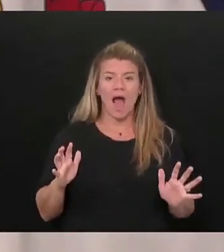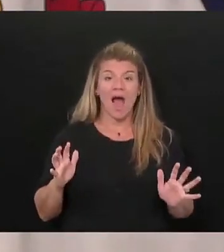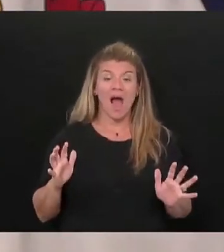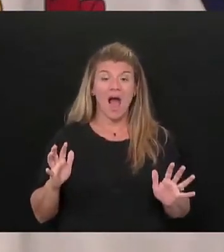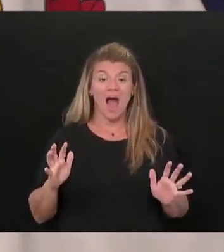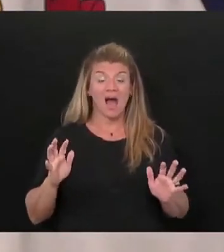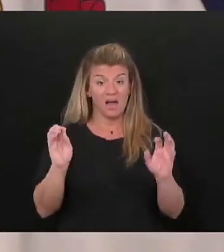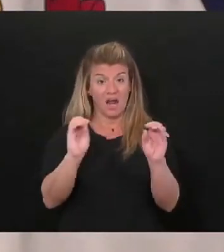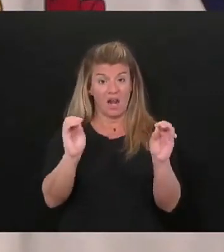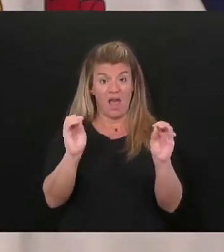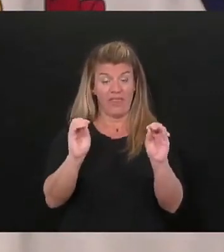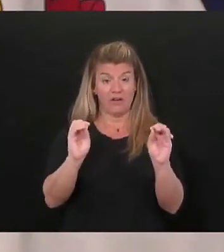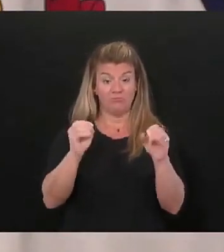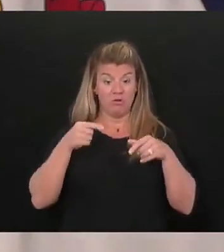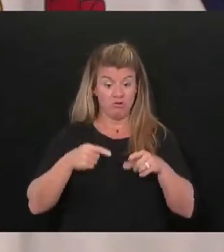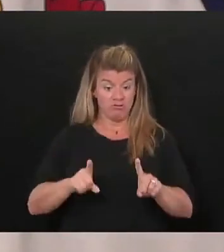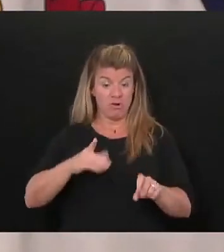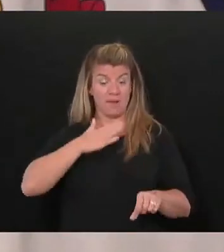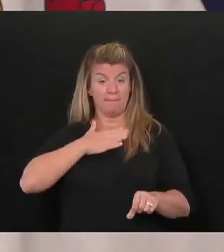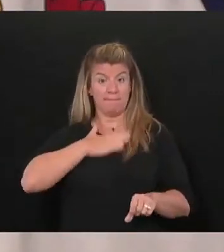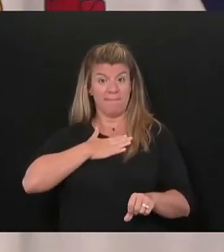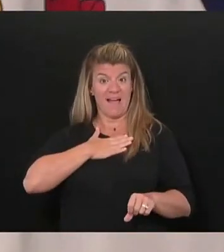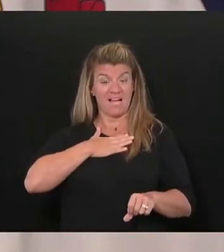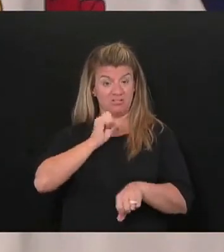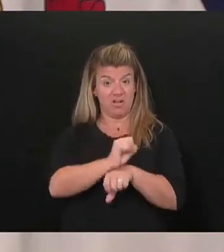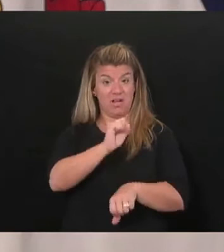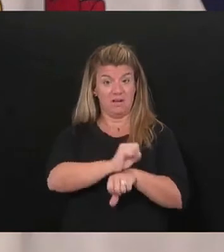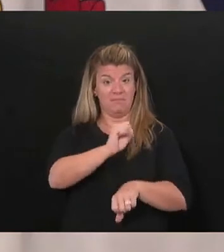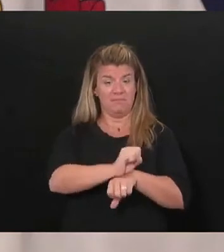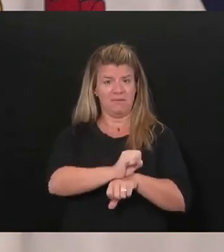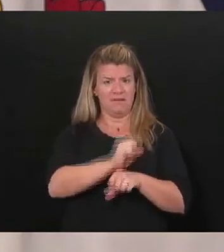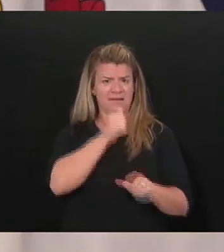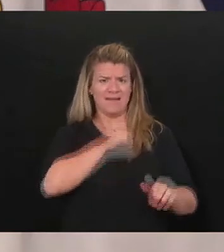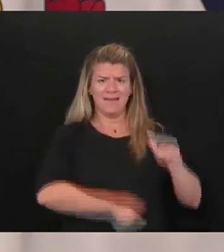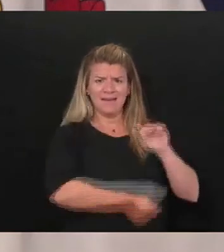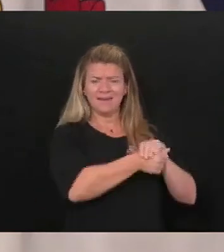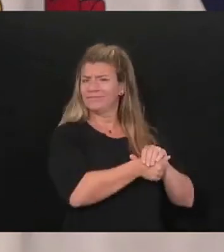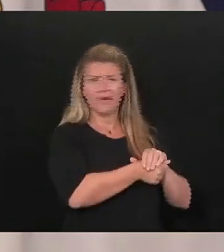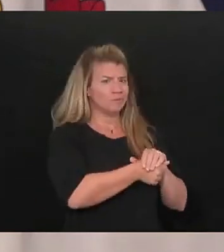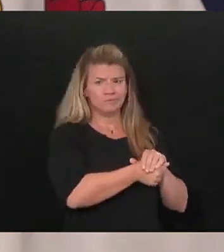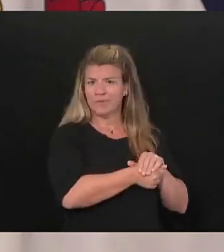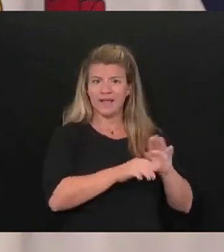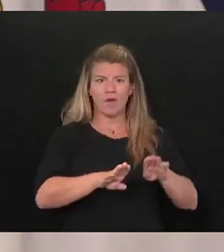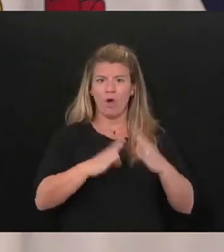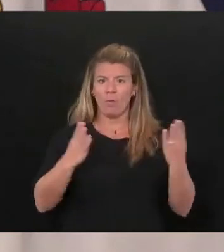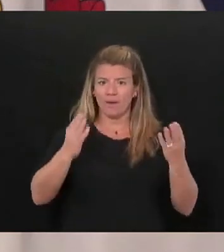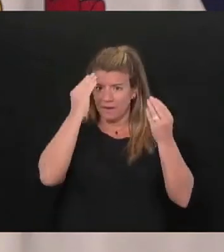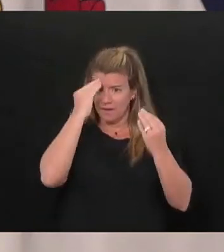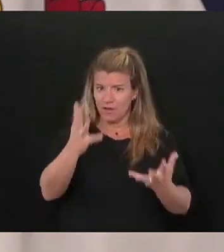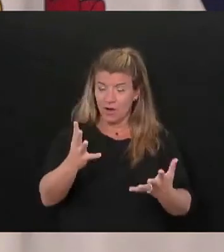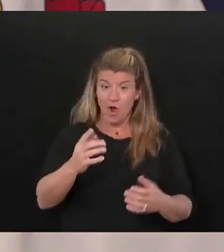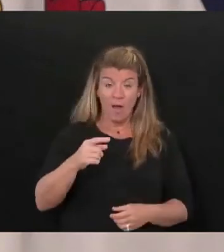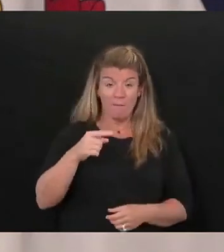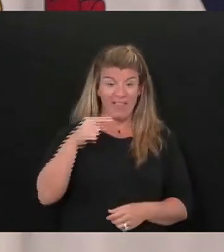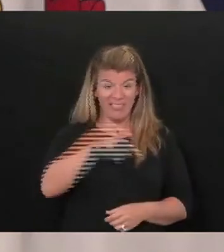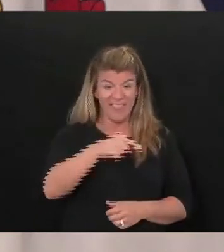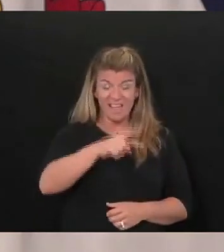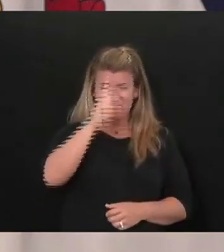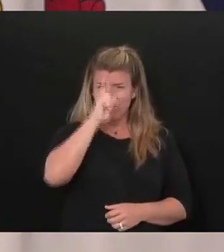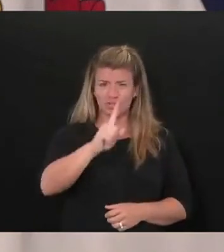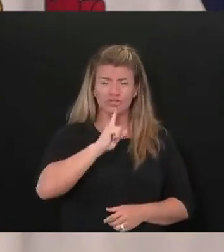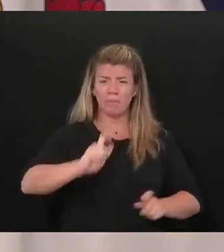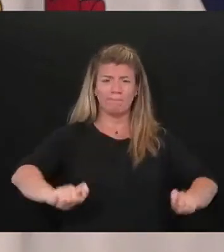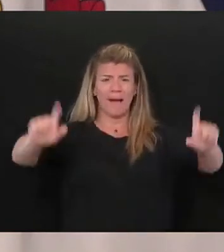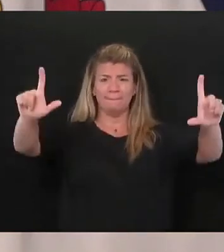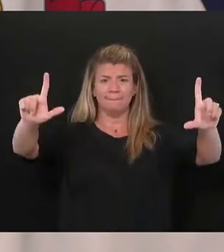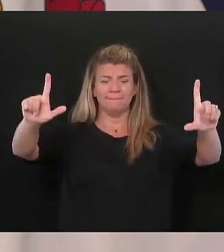my administration that's not transparent, but especially I want this visible beyond belief. And the